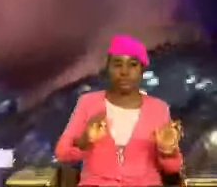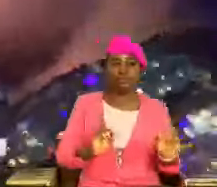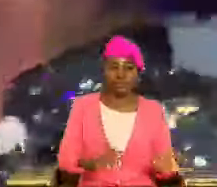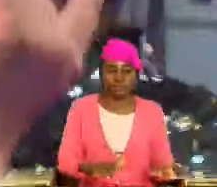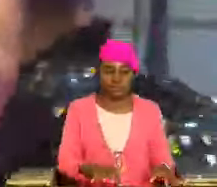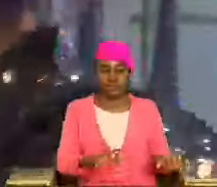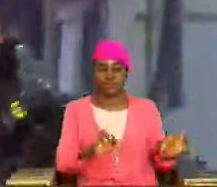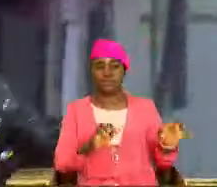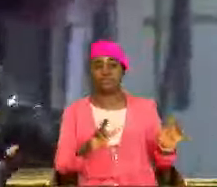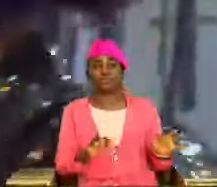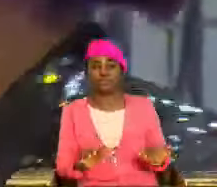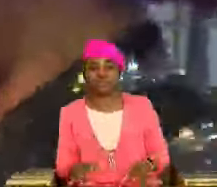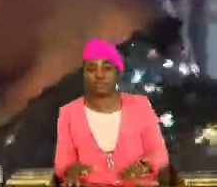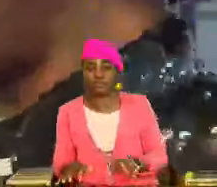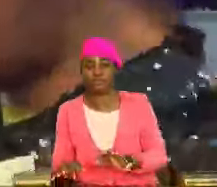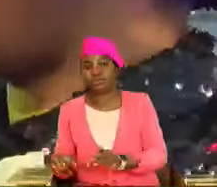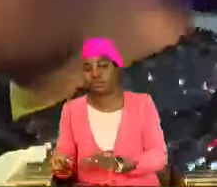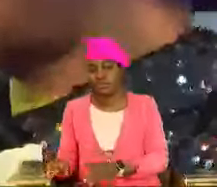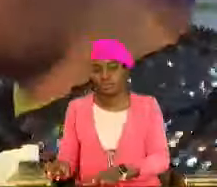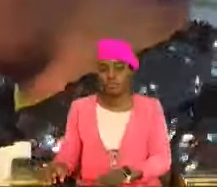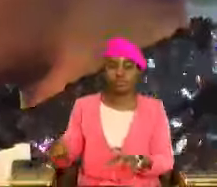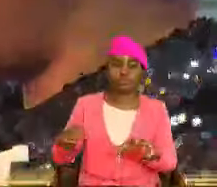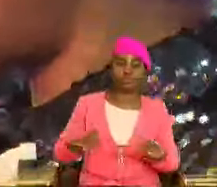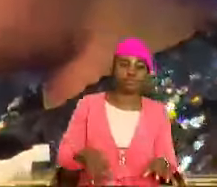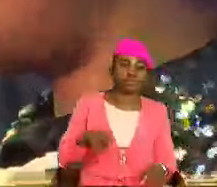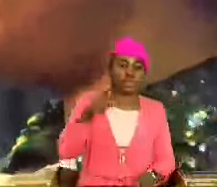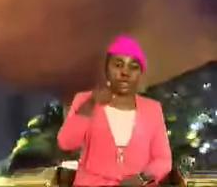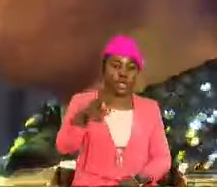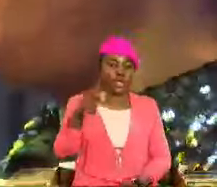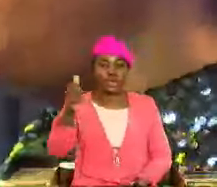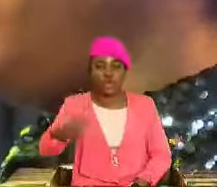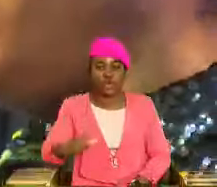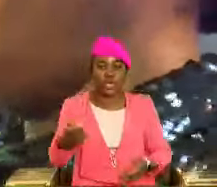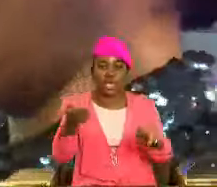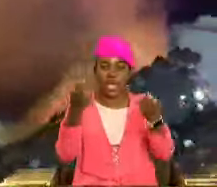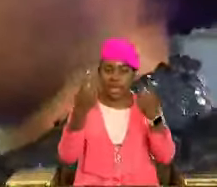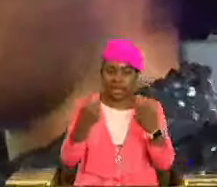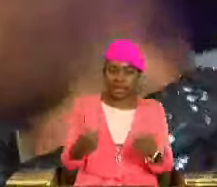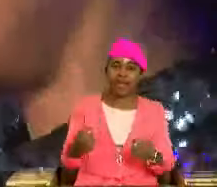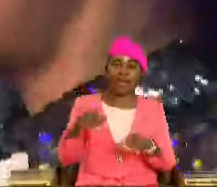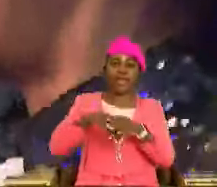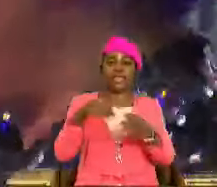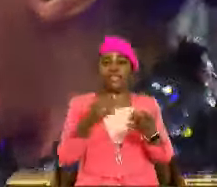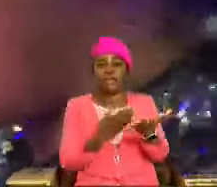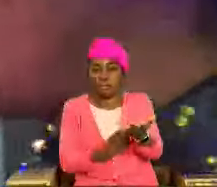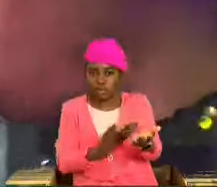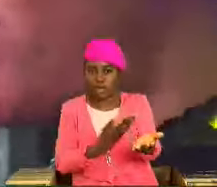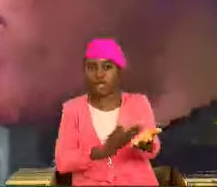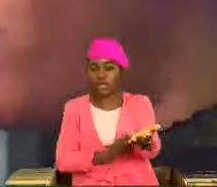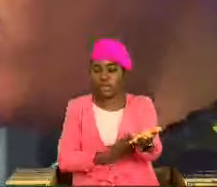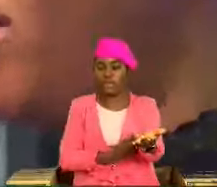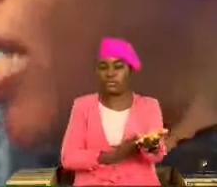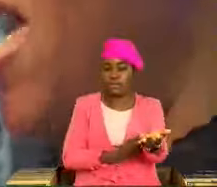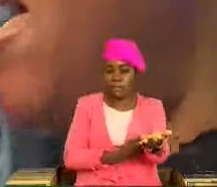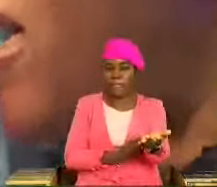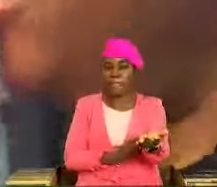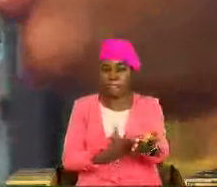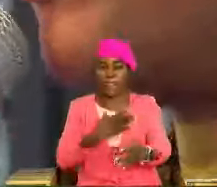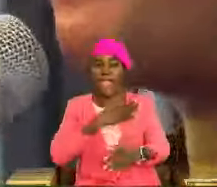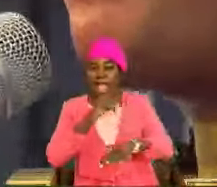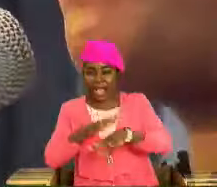Lord you can't call my rock in the morning I call him late